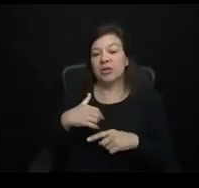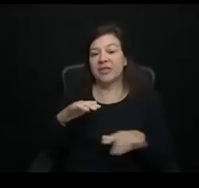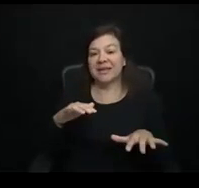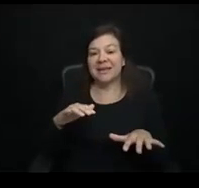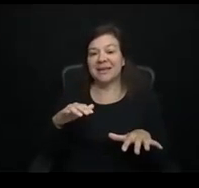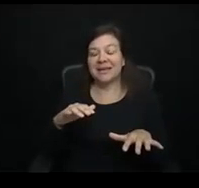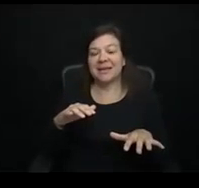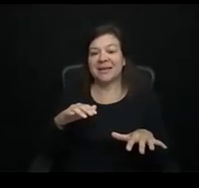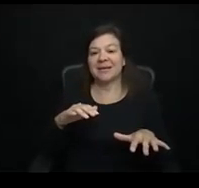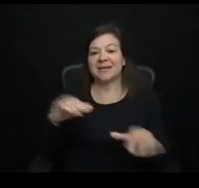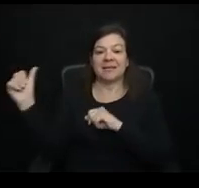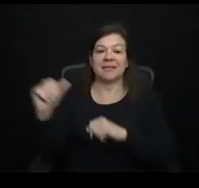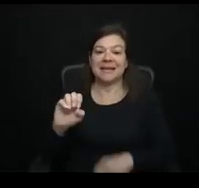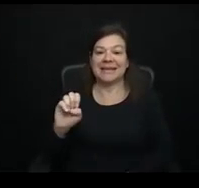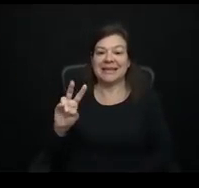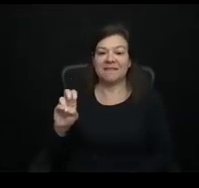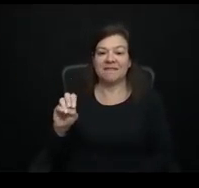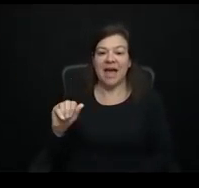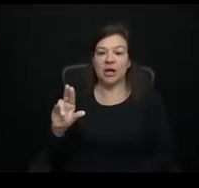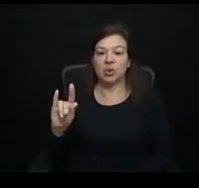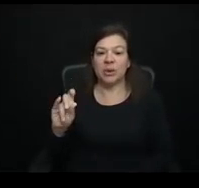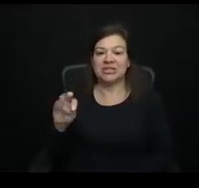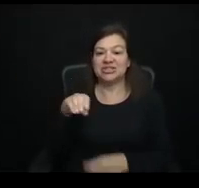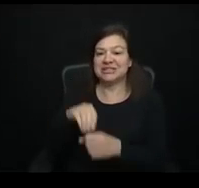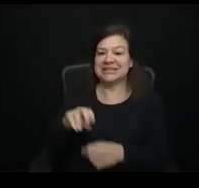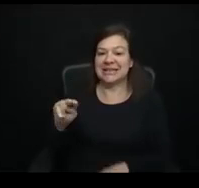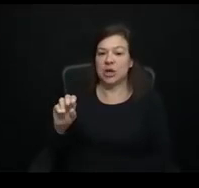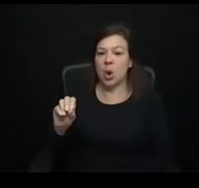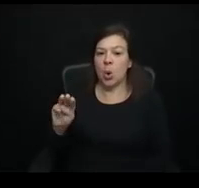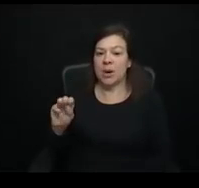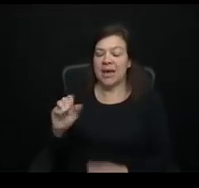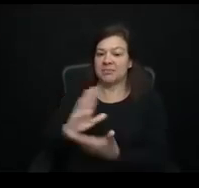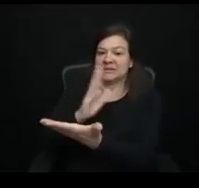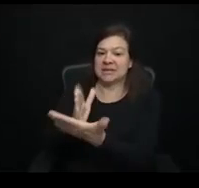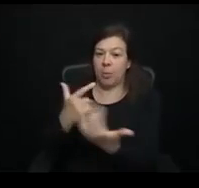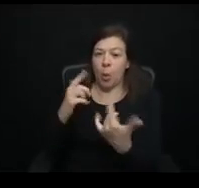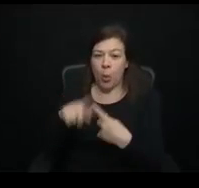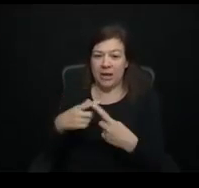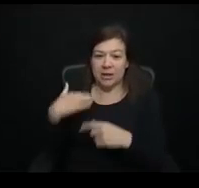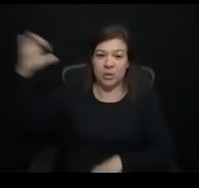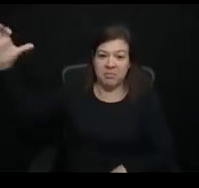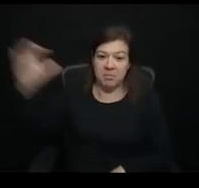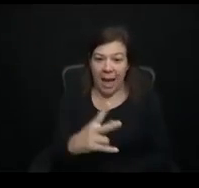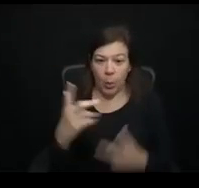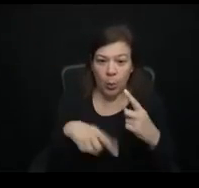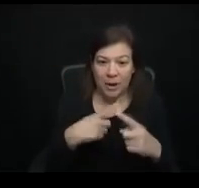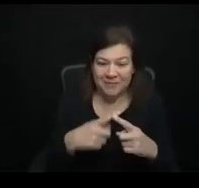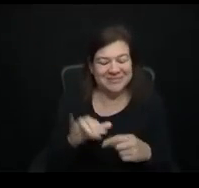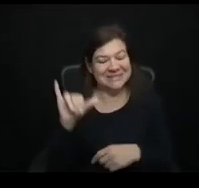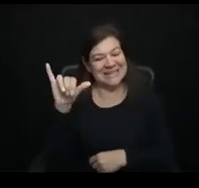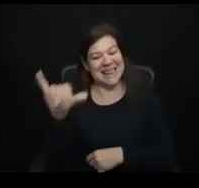Name? No Name. No Name is, that area is pretty much directly connected to the opening